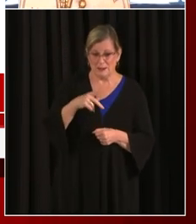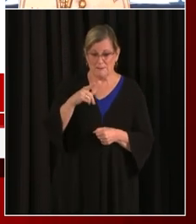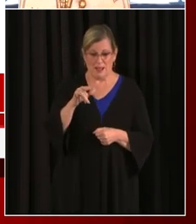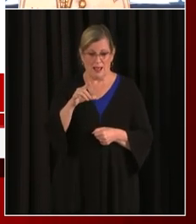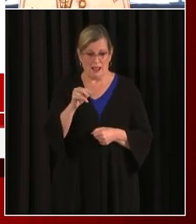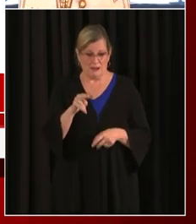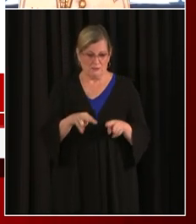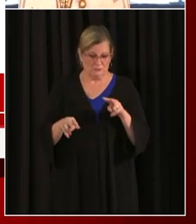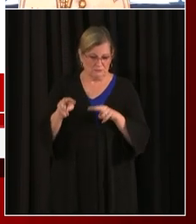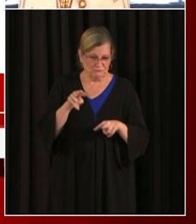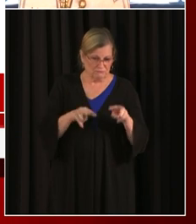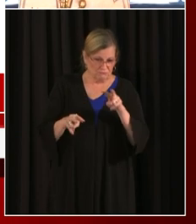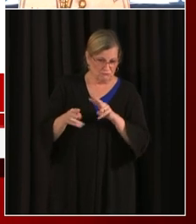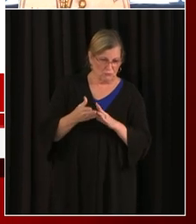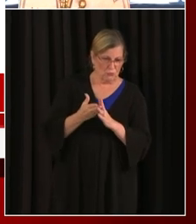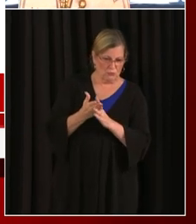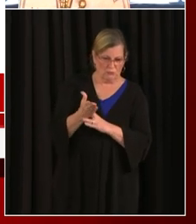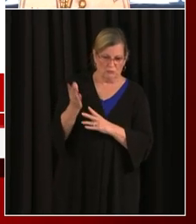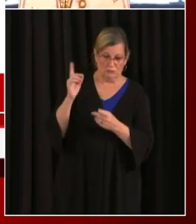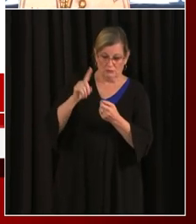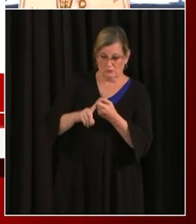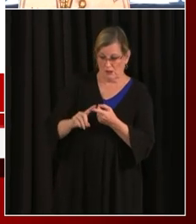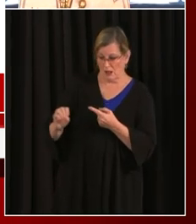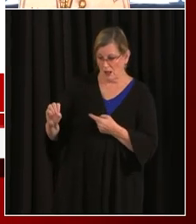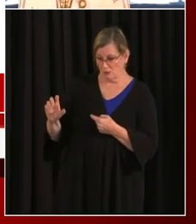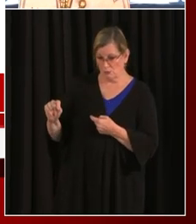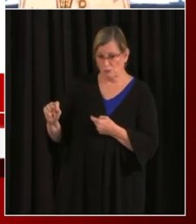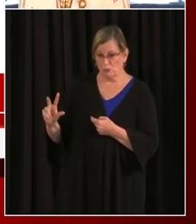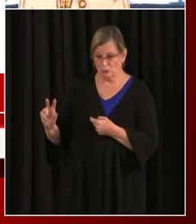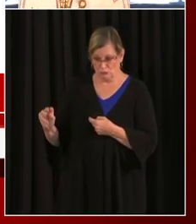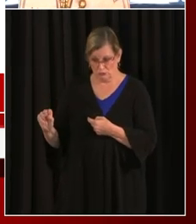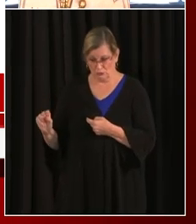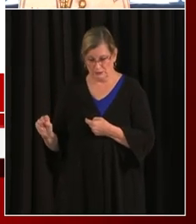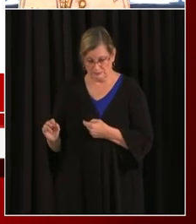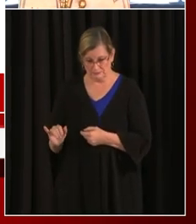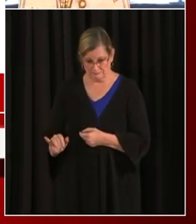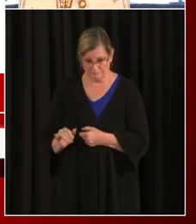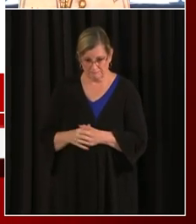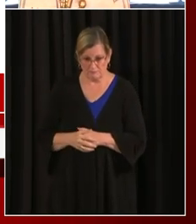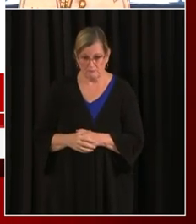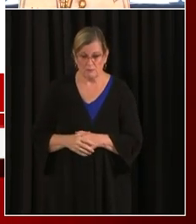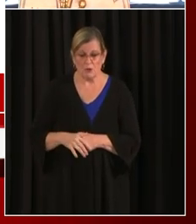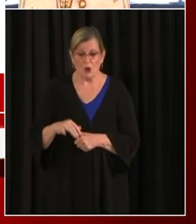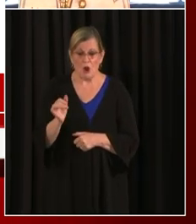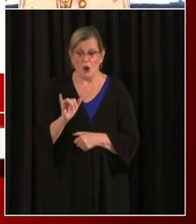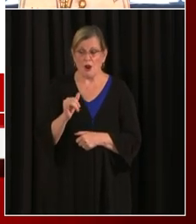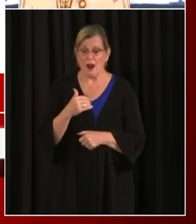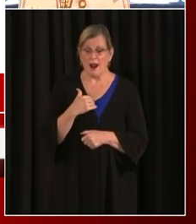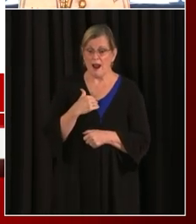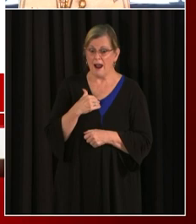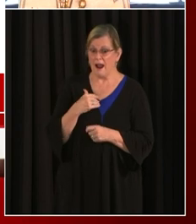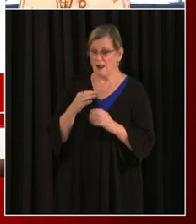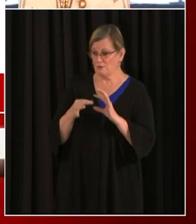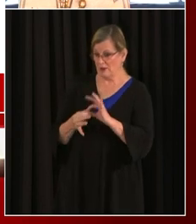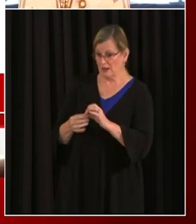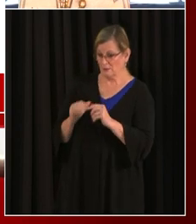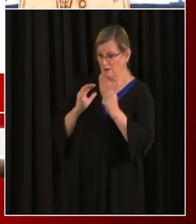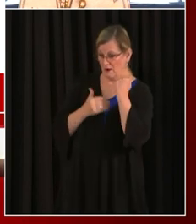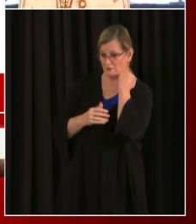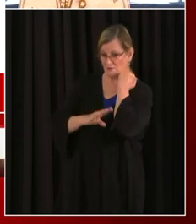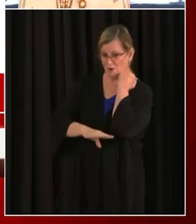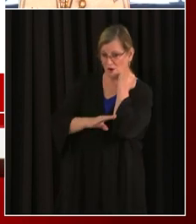run through October 30th. We also have an announcement related to our fall